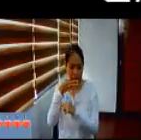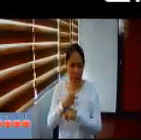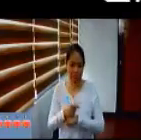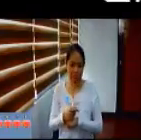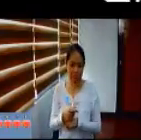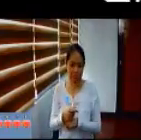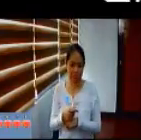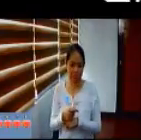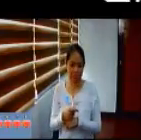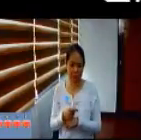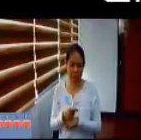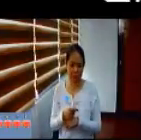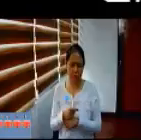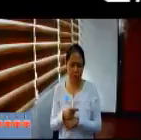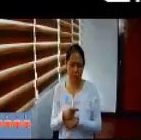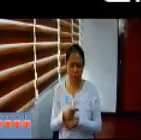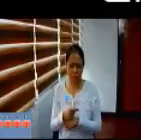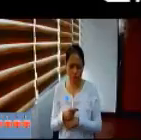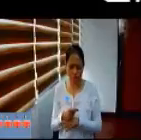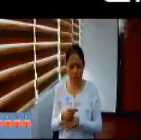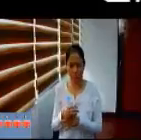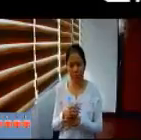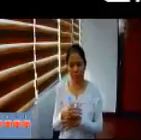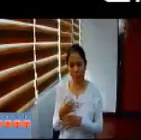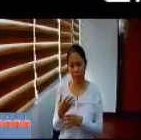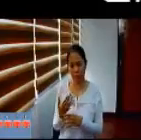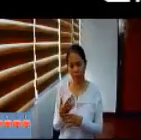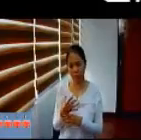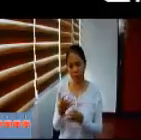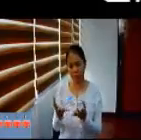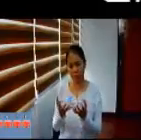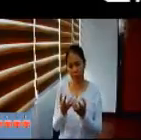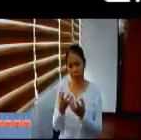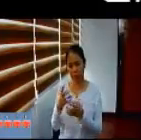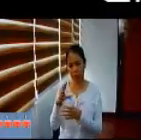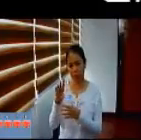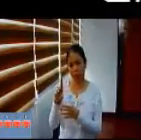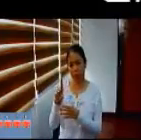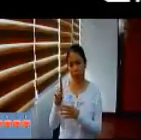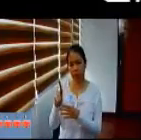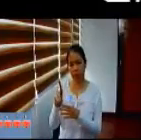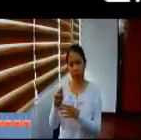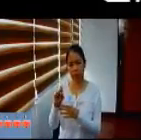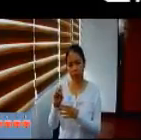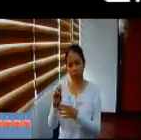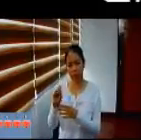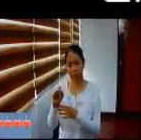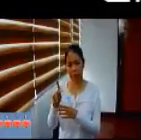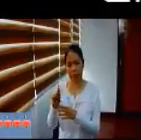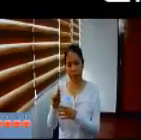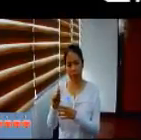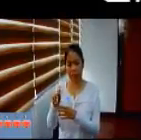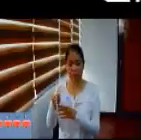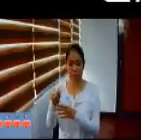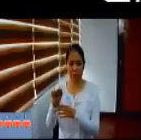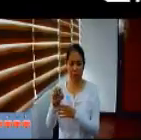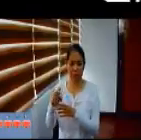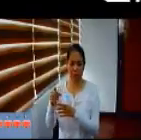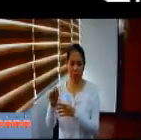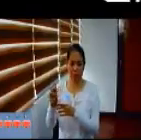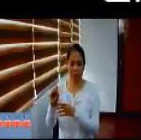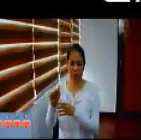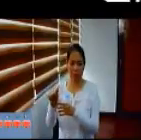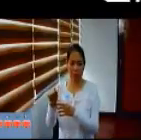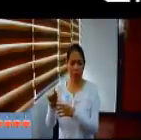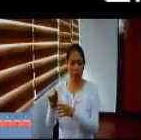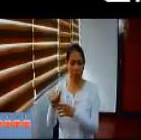actually I'd like to commend Your Honors, DOST Pagasa, for already localizing and simulating AR4. I think